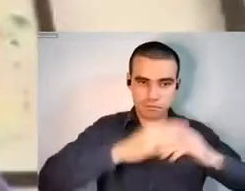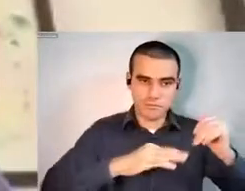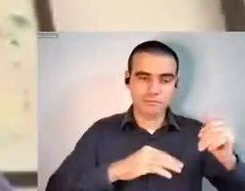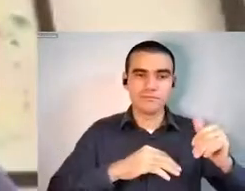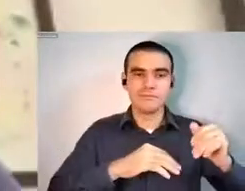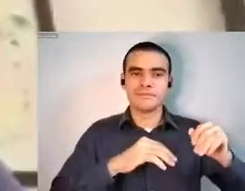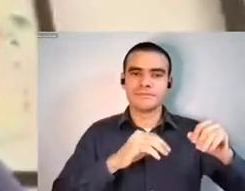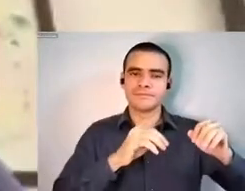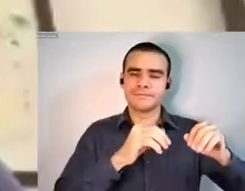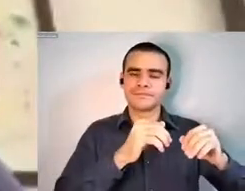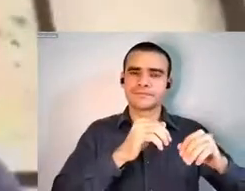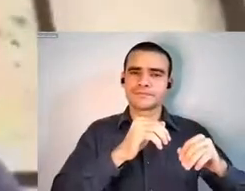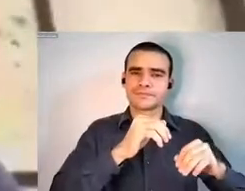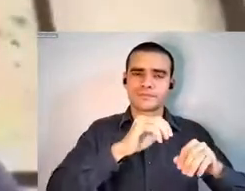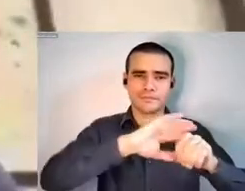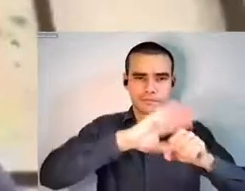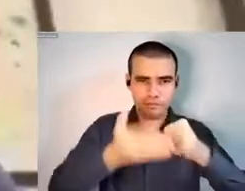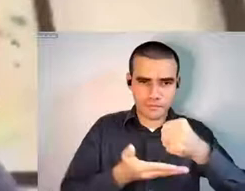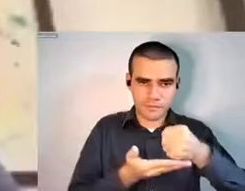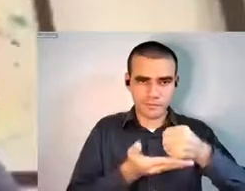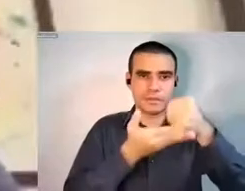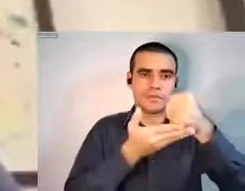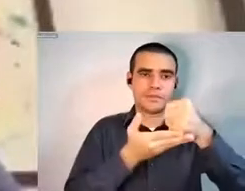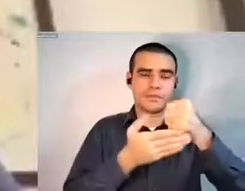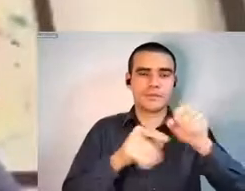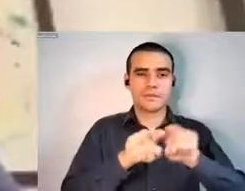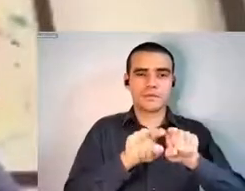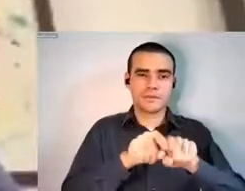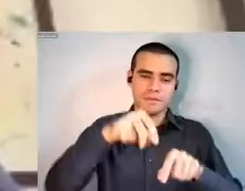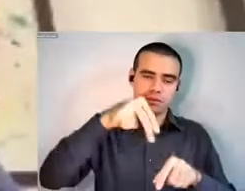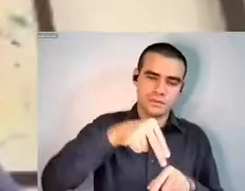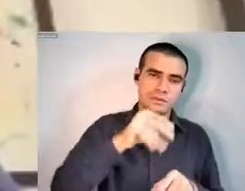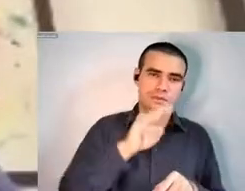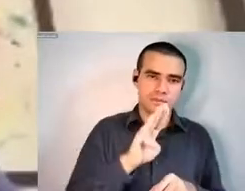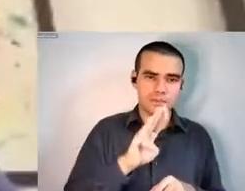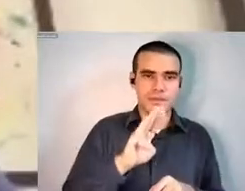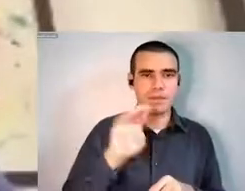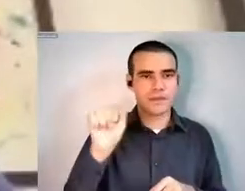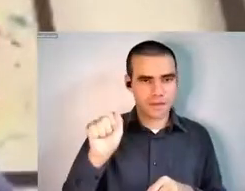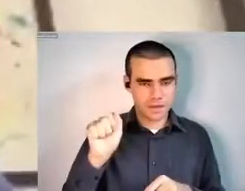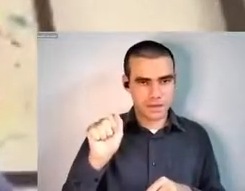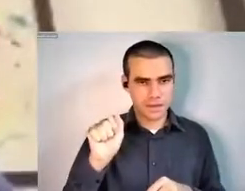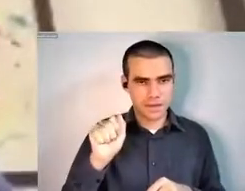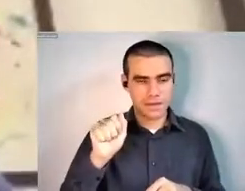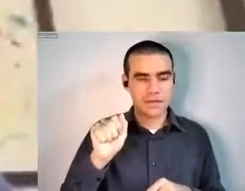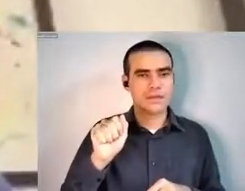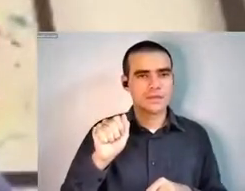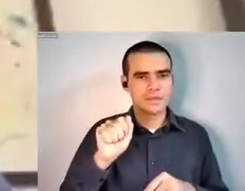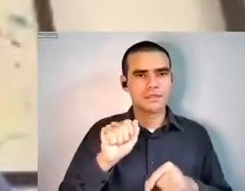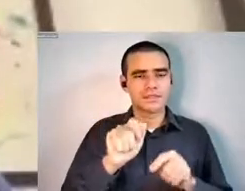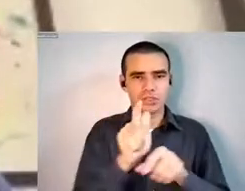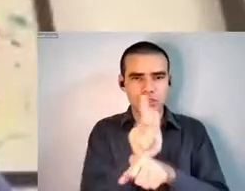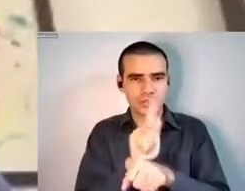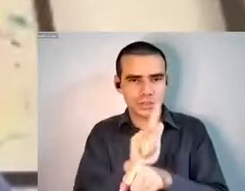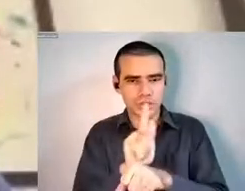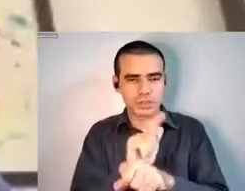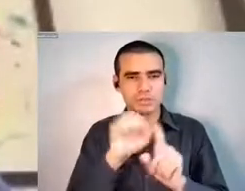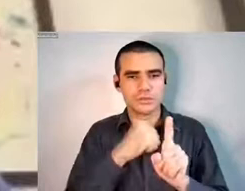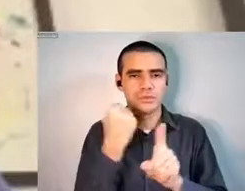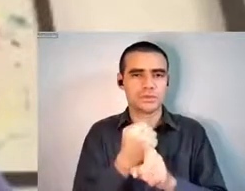few years, we created a course on development and an MBA in social environmental